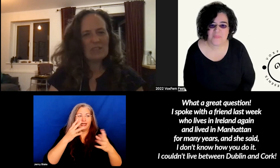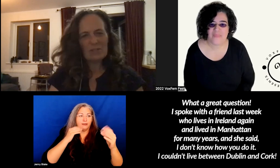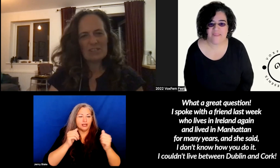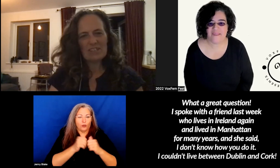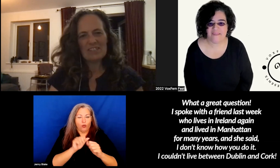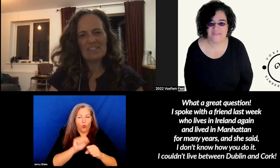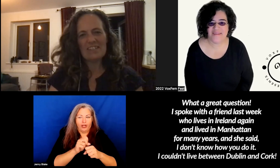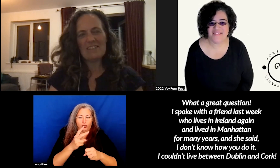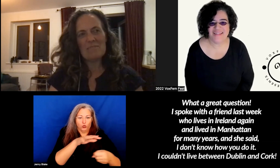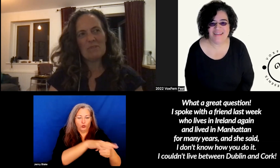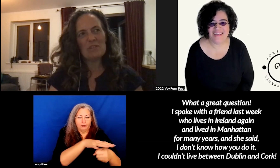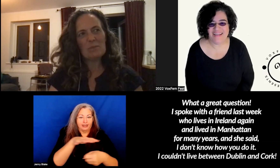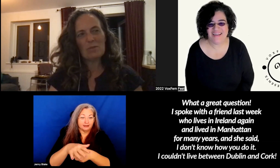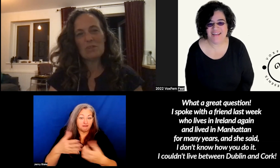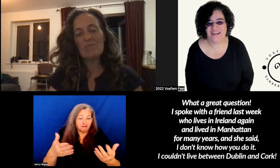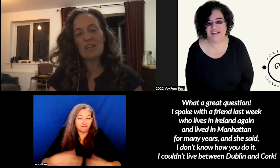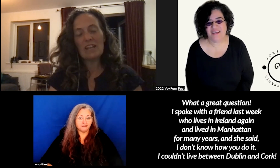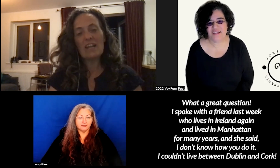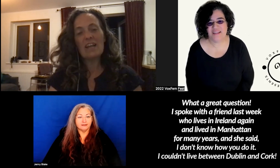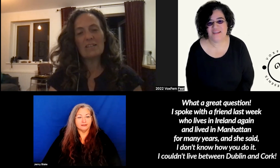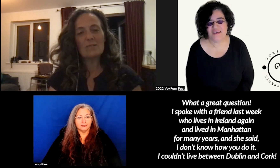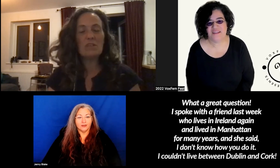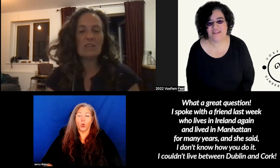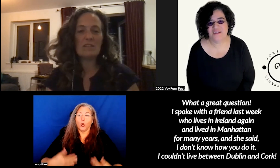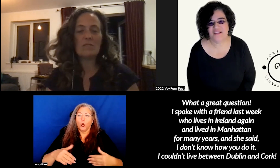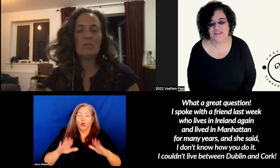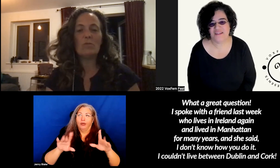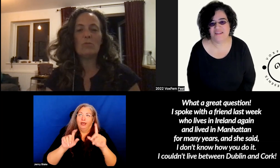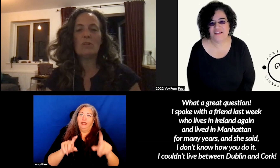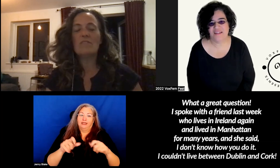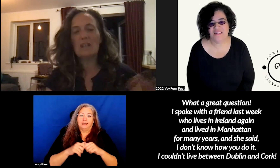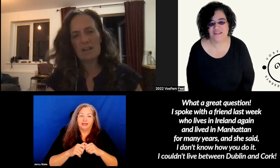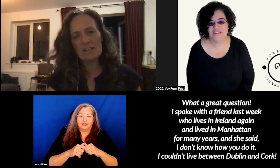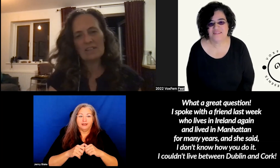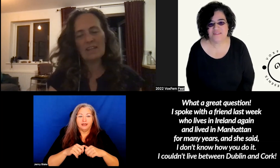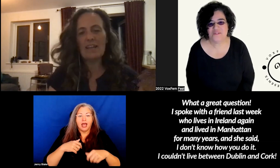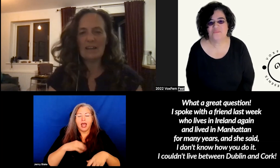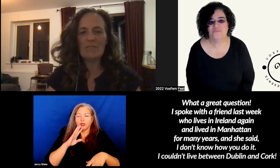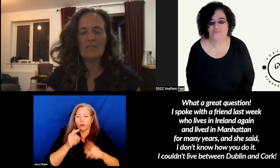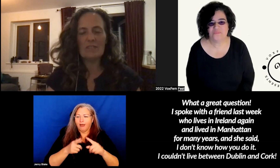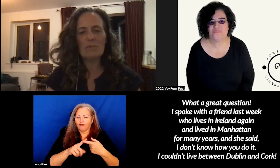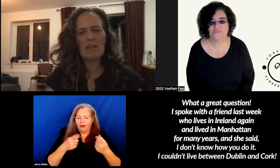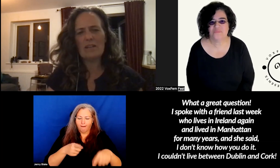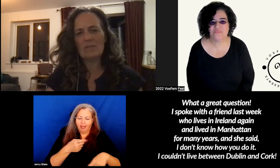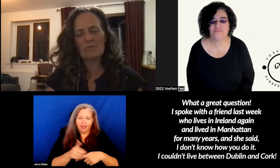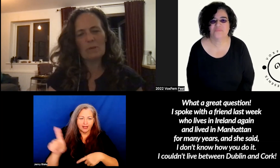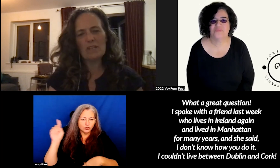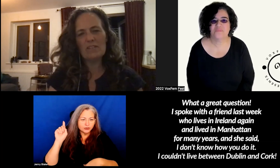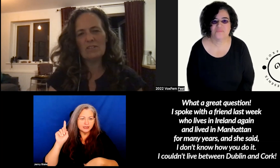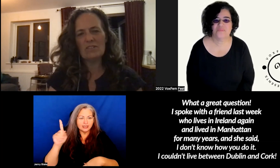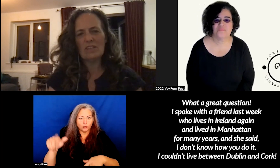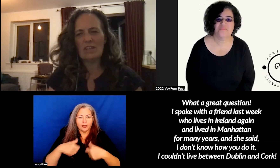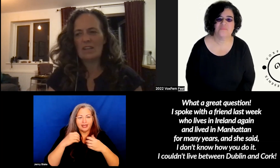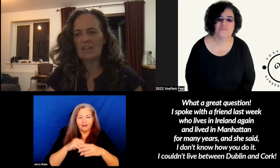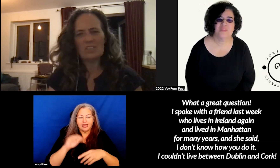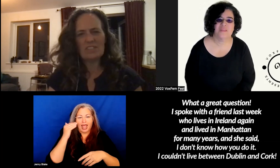What a great question. I spoke with a friend last week who lives in Ireland again and lived in Manhattan for many